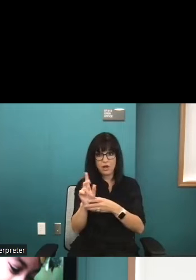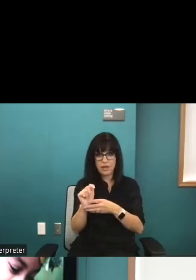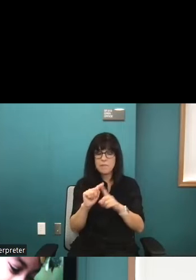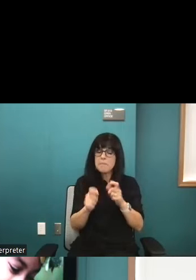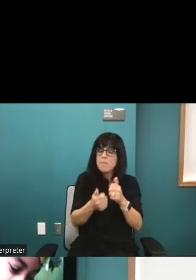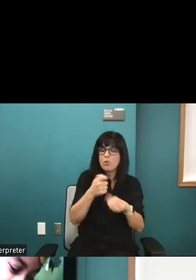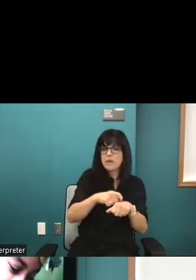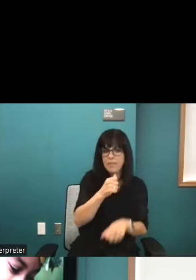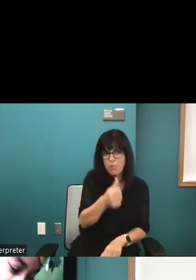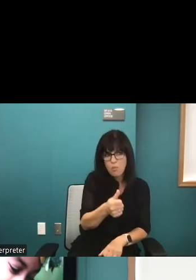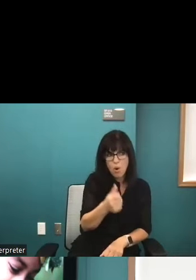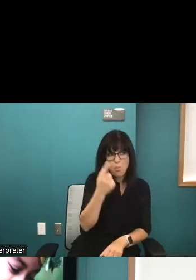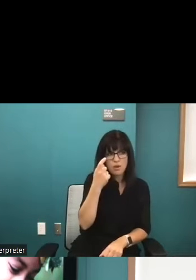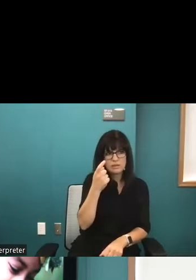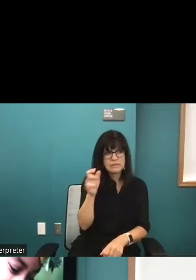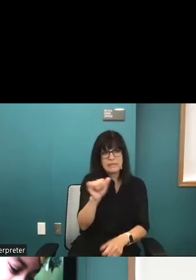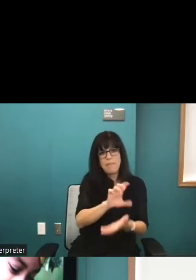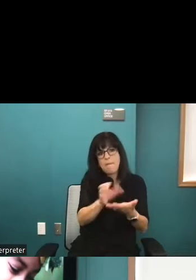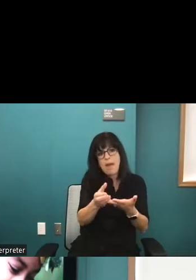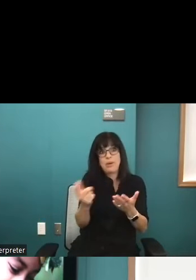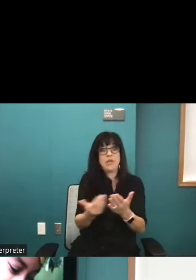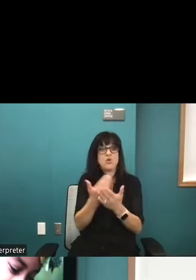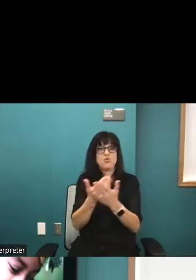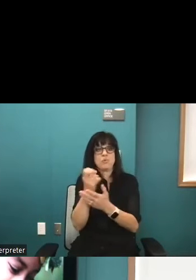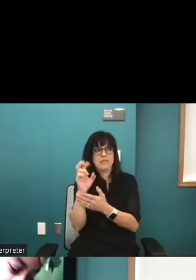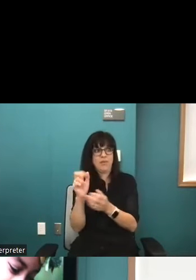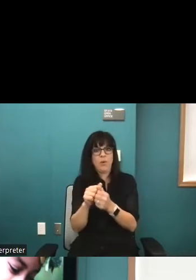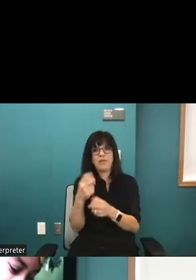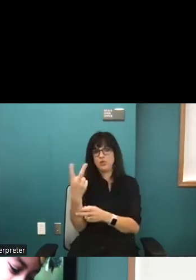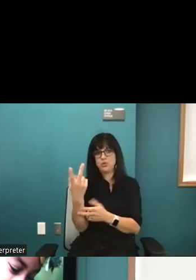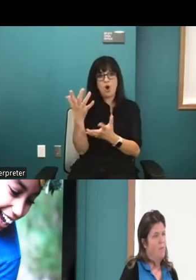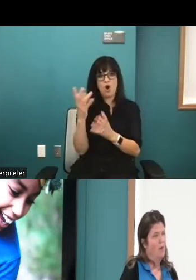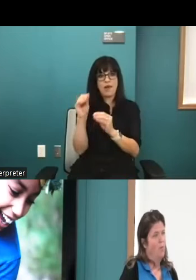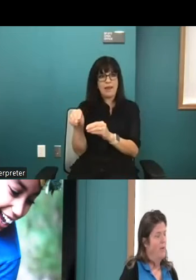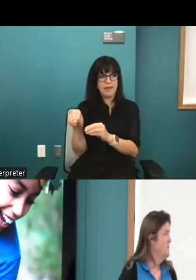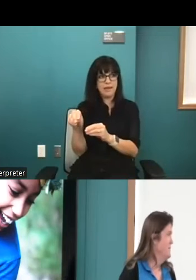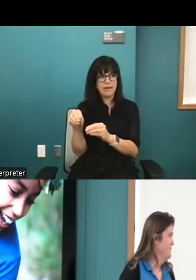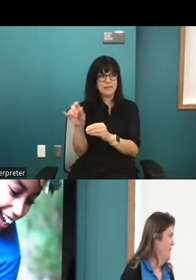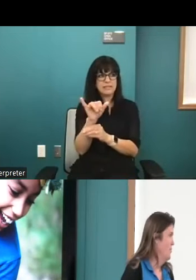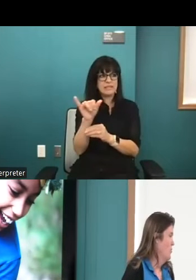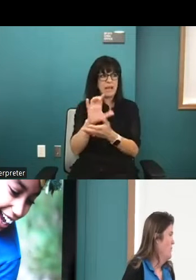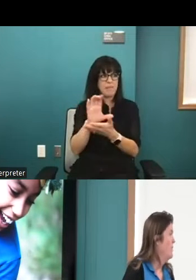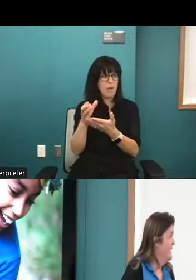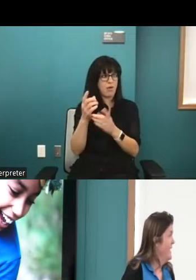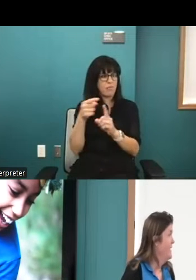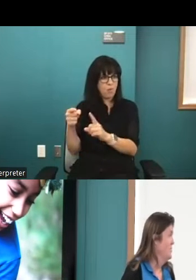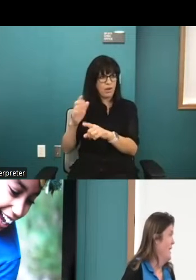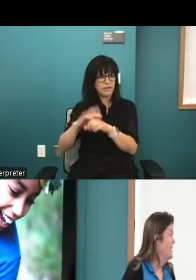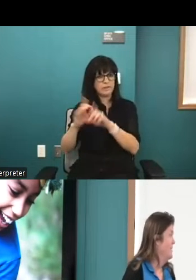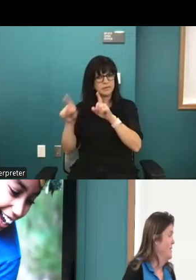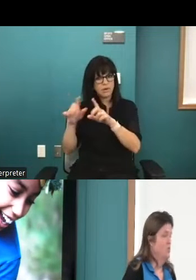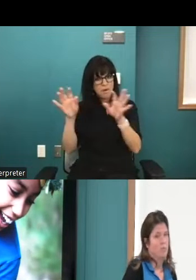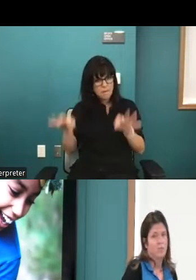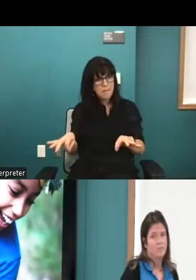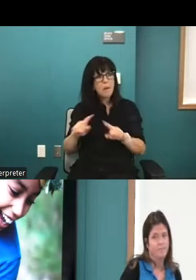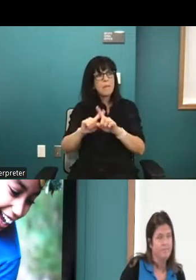they won't, because it's almost the same amount as a brand new receiver with 2 Roger installations, the same amount of points on the order form, but they can do that